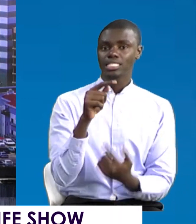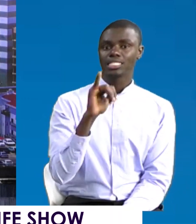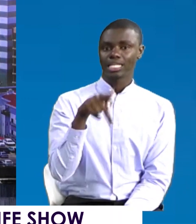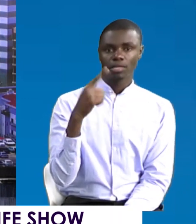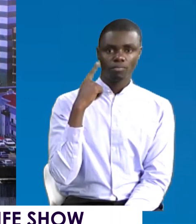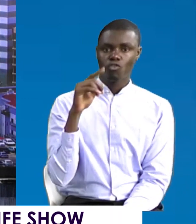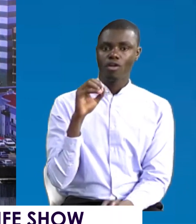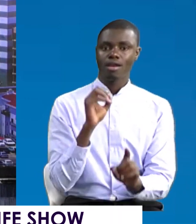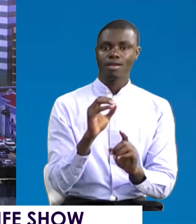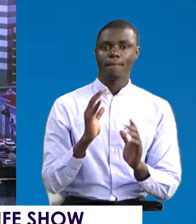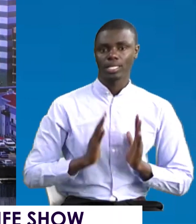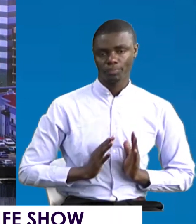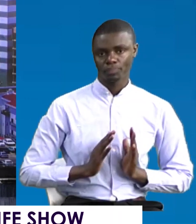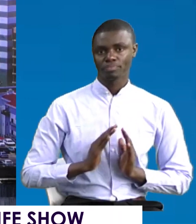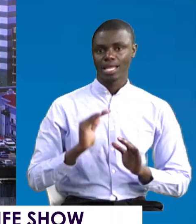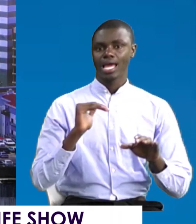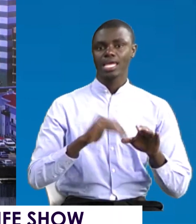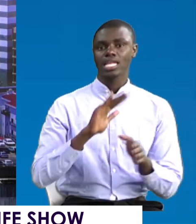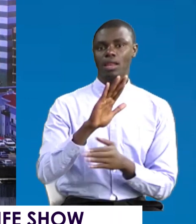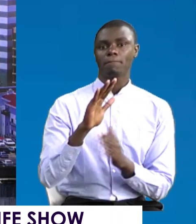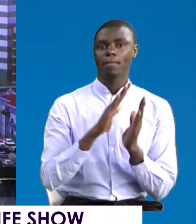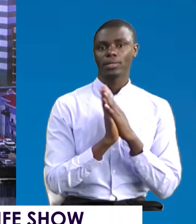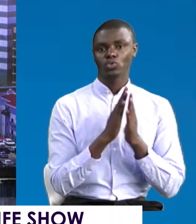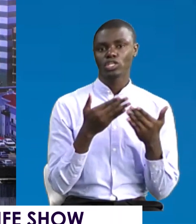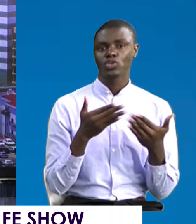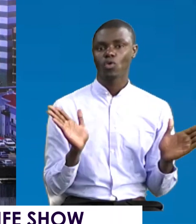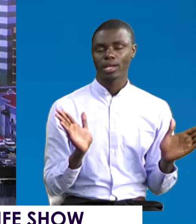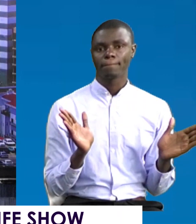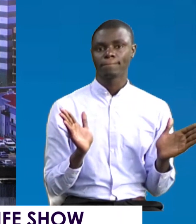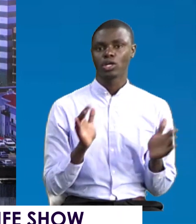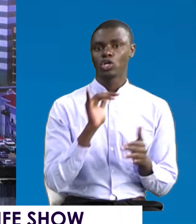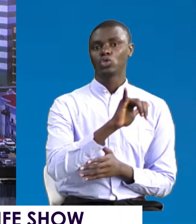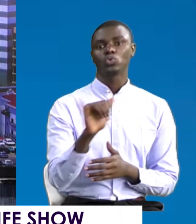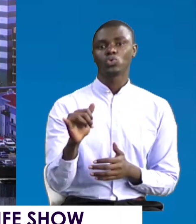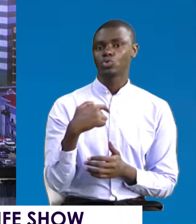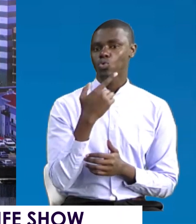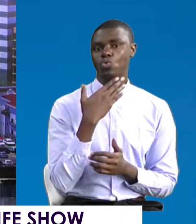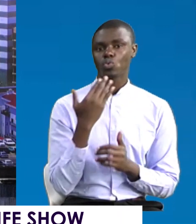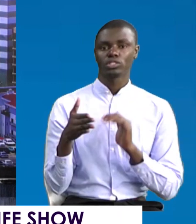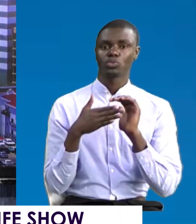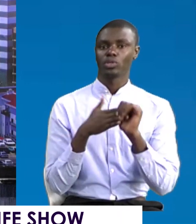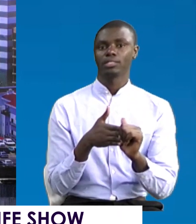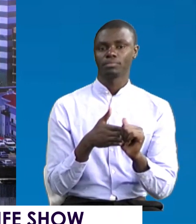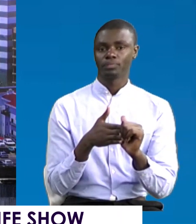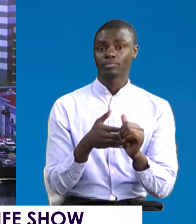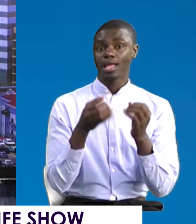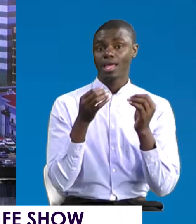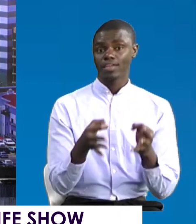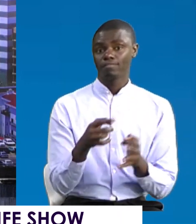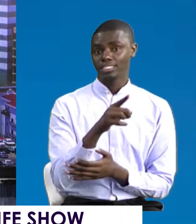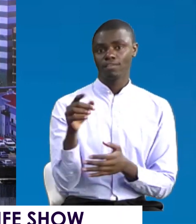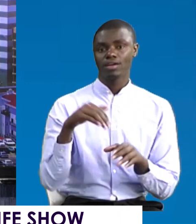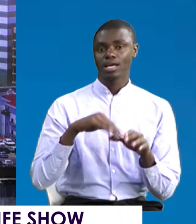mentor. It is in your story that you open up to those that you want to lead. If you are